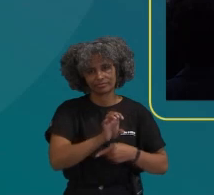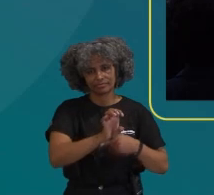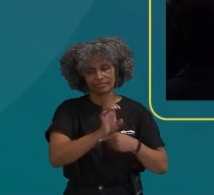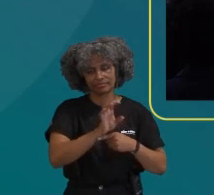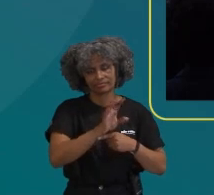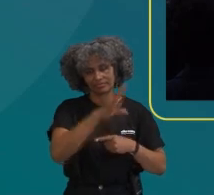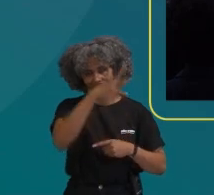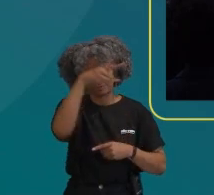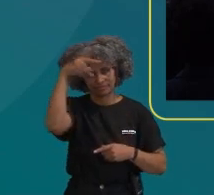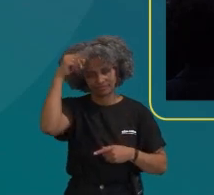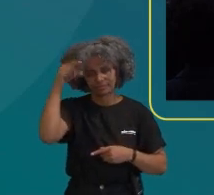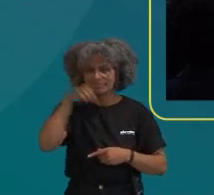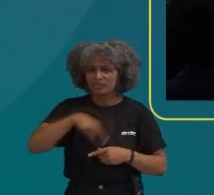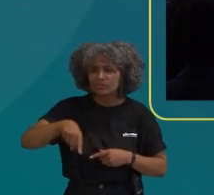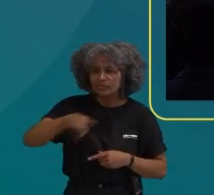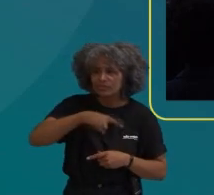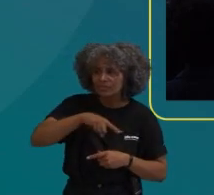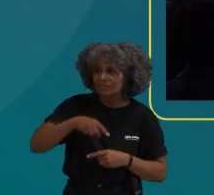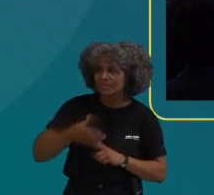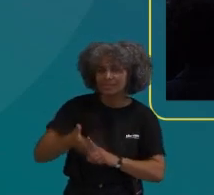Are we getting the presentation?